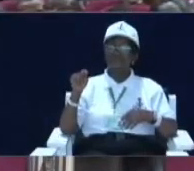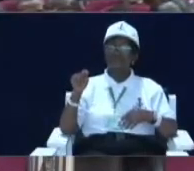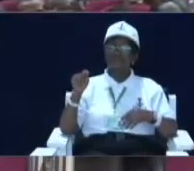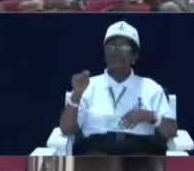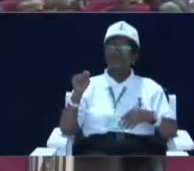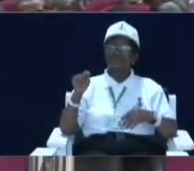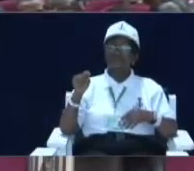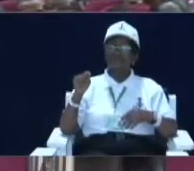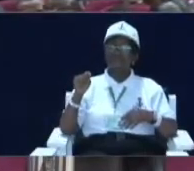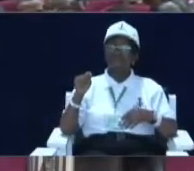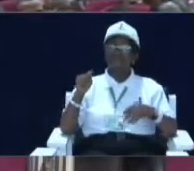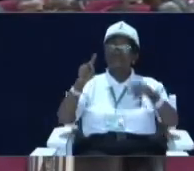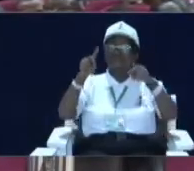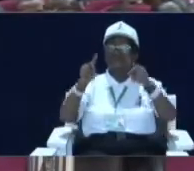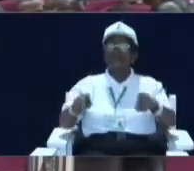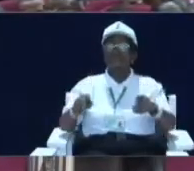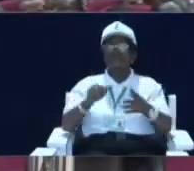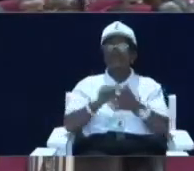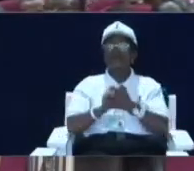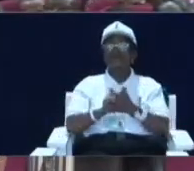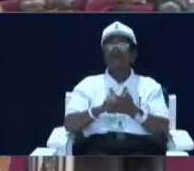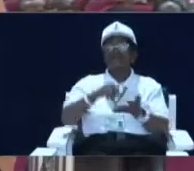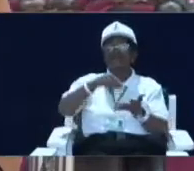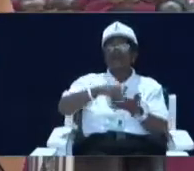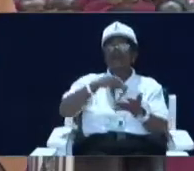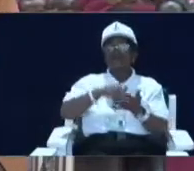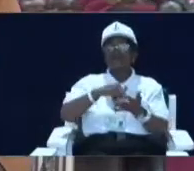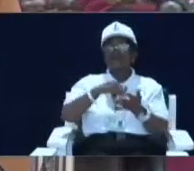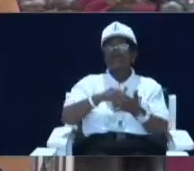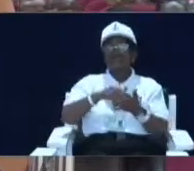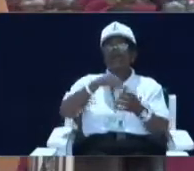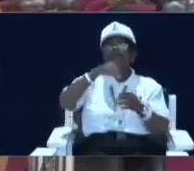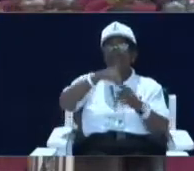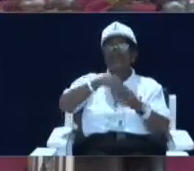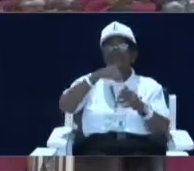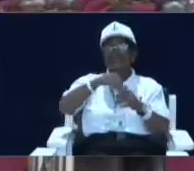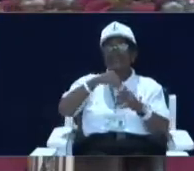fellow who represented the pastor's seed